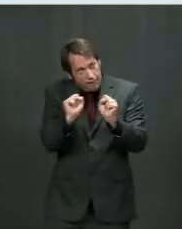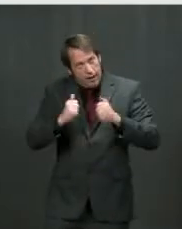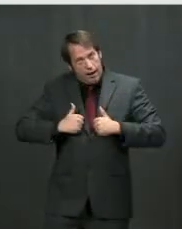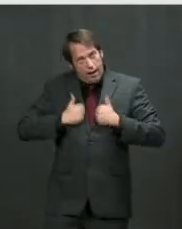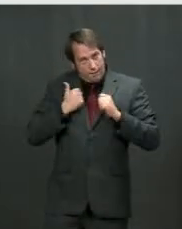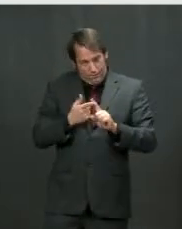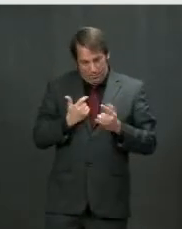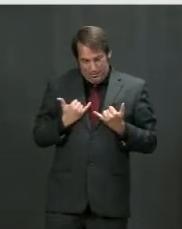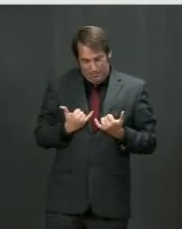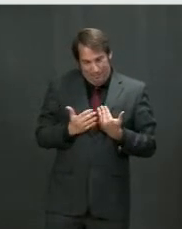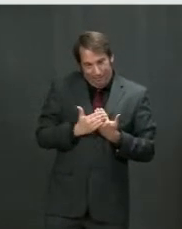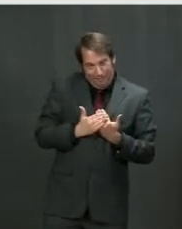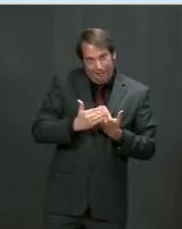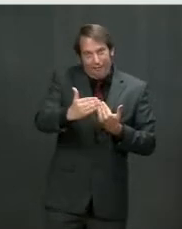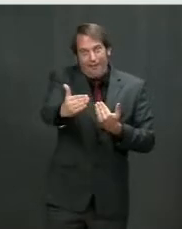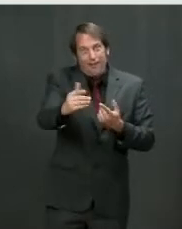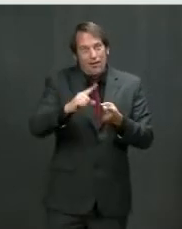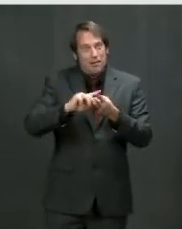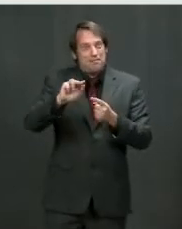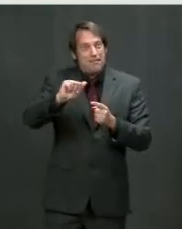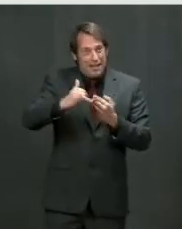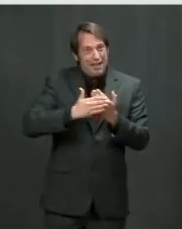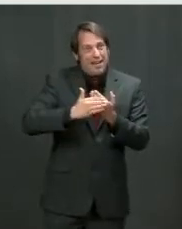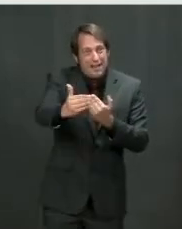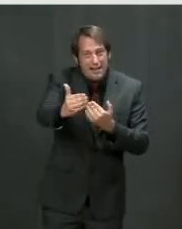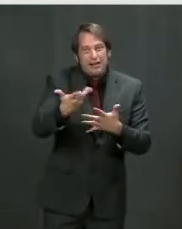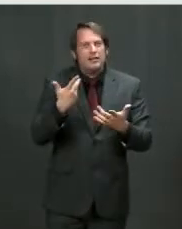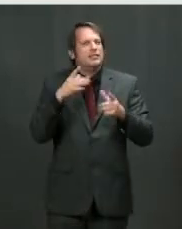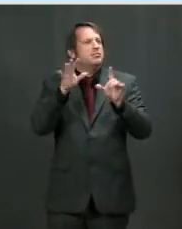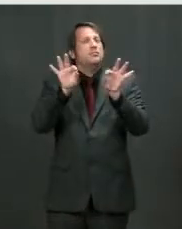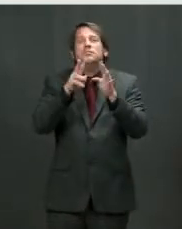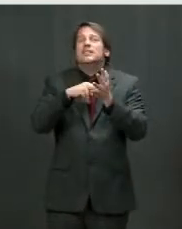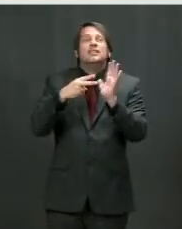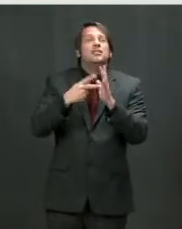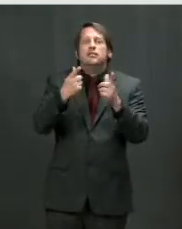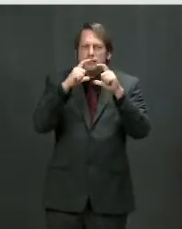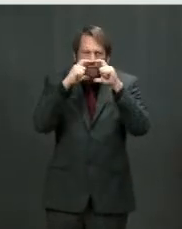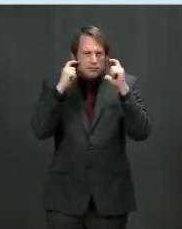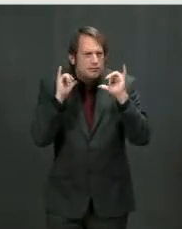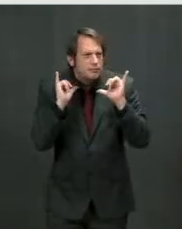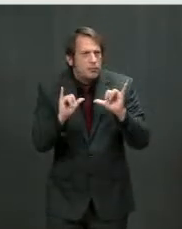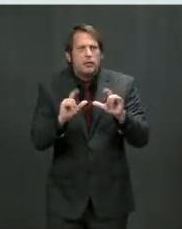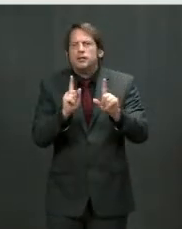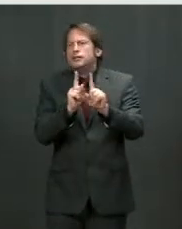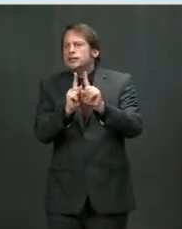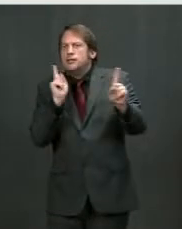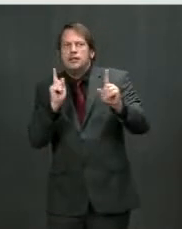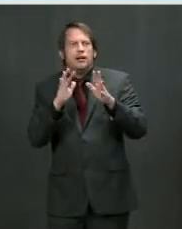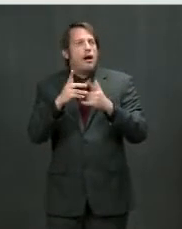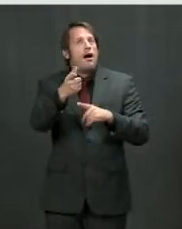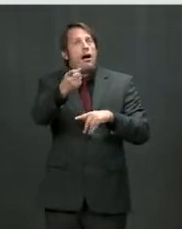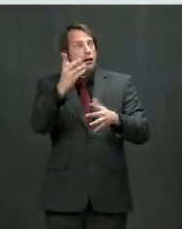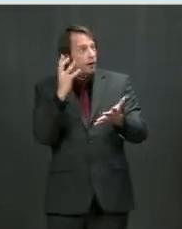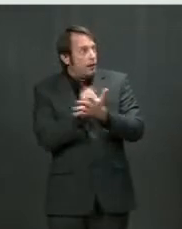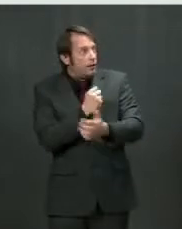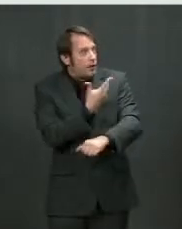Wear a mask, socially distance, get vaccinated when it's your turn. And now over to Dr.